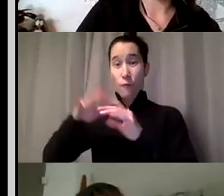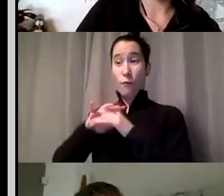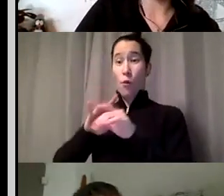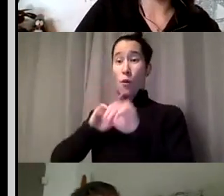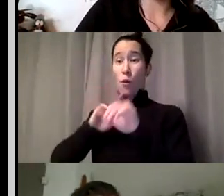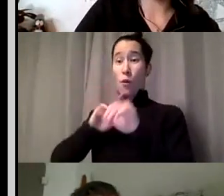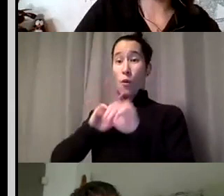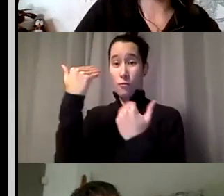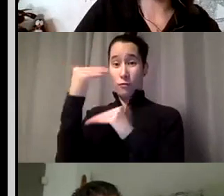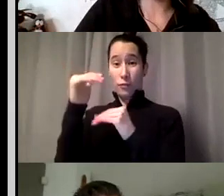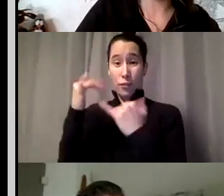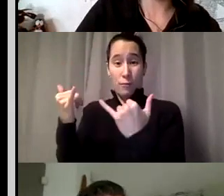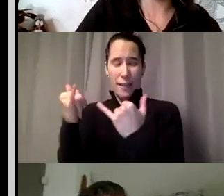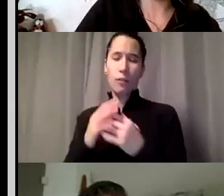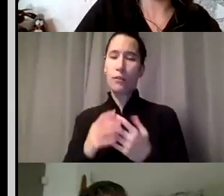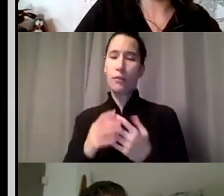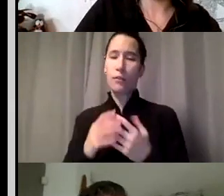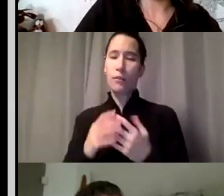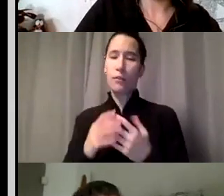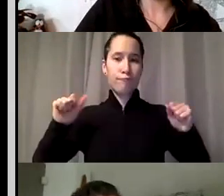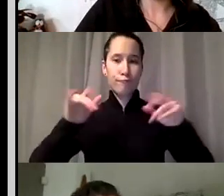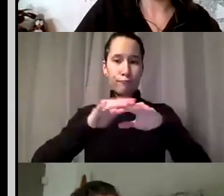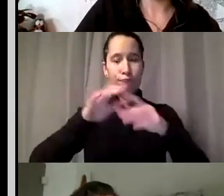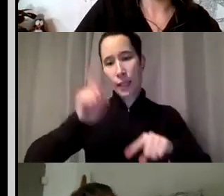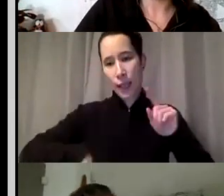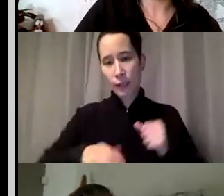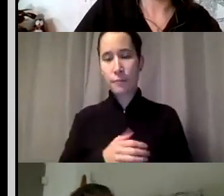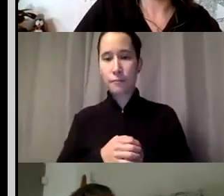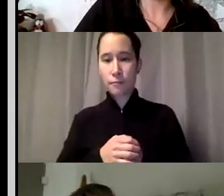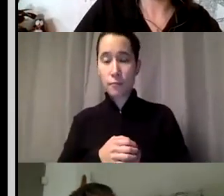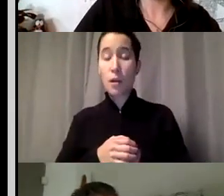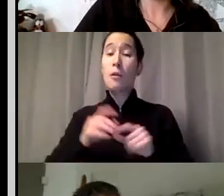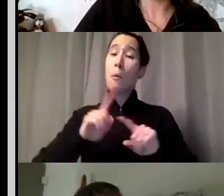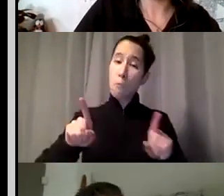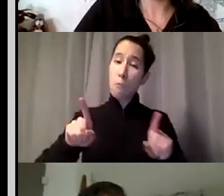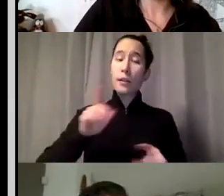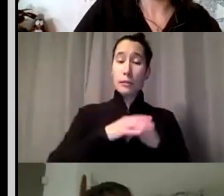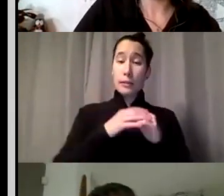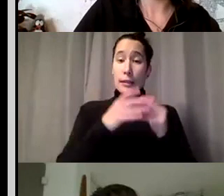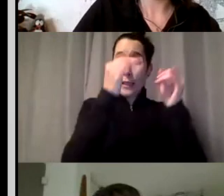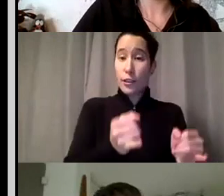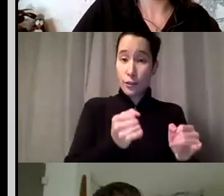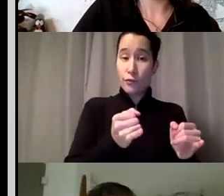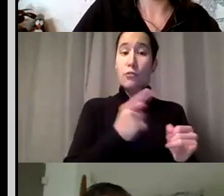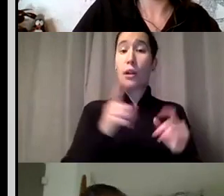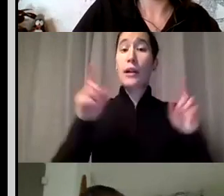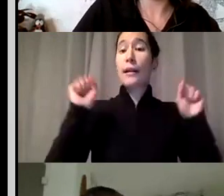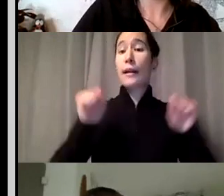I can go to the swimming pool and train, but I can't go with my team to